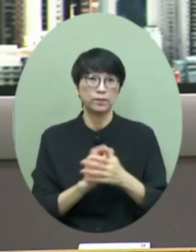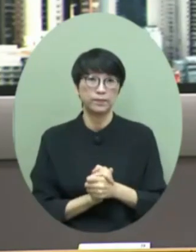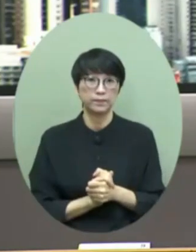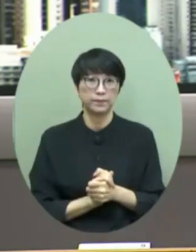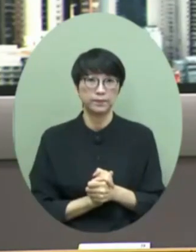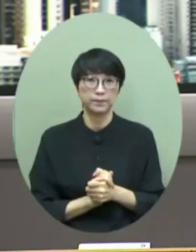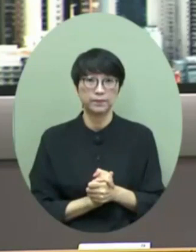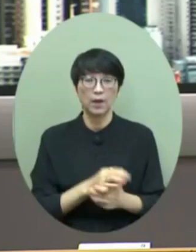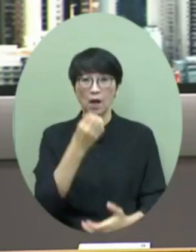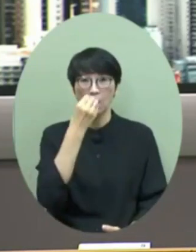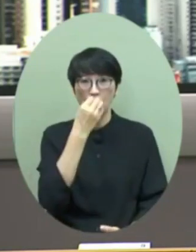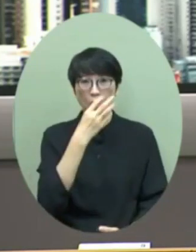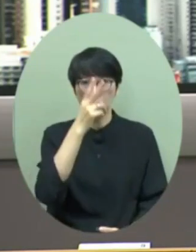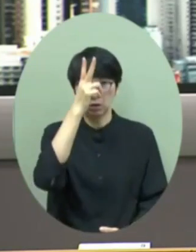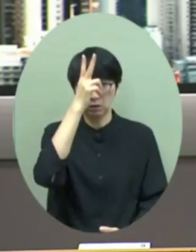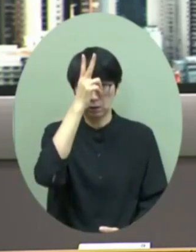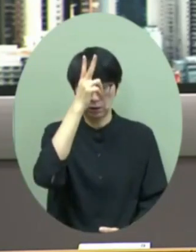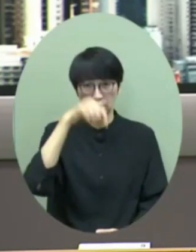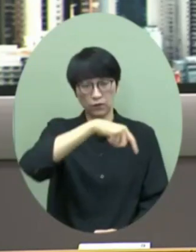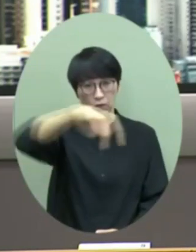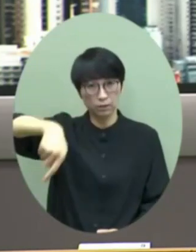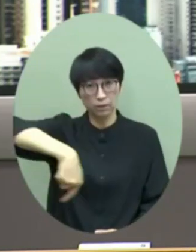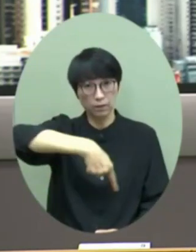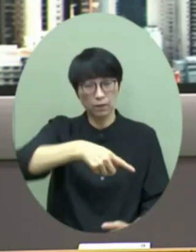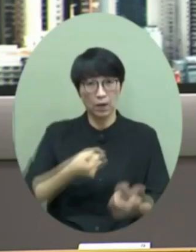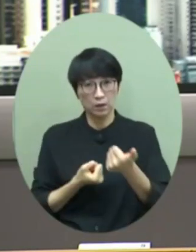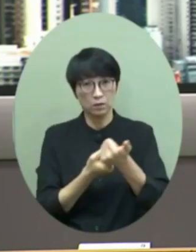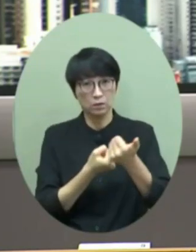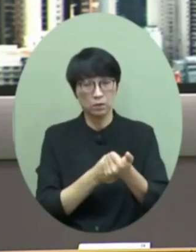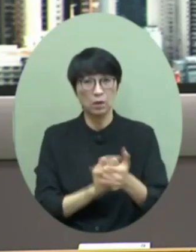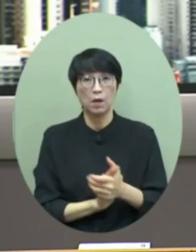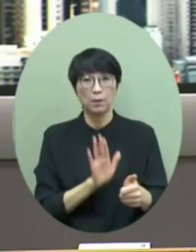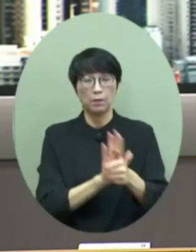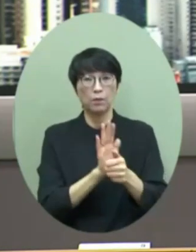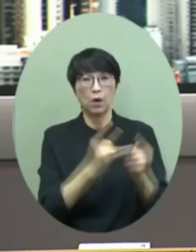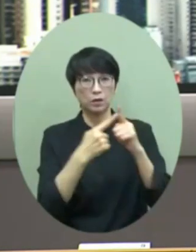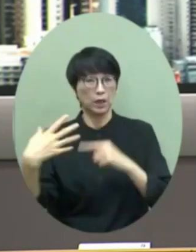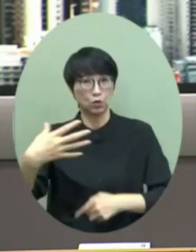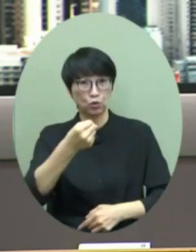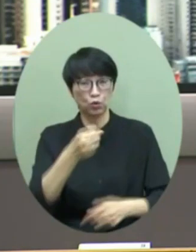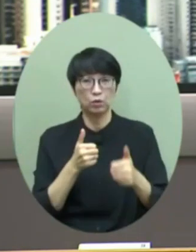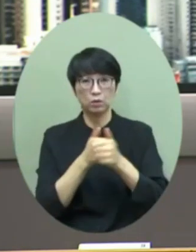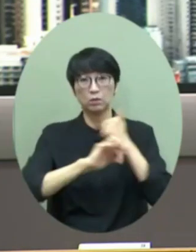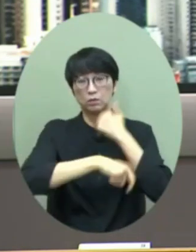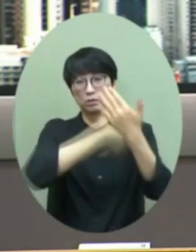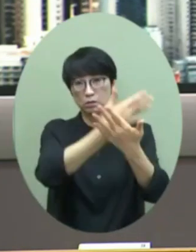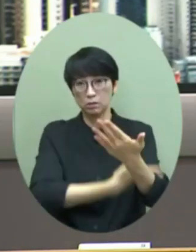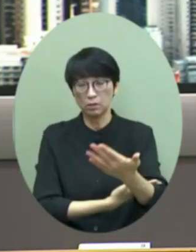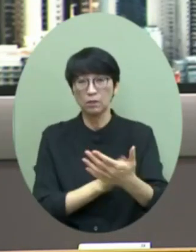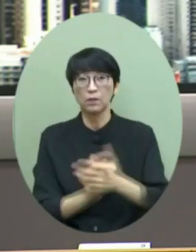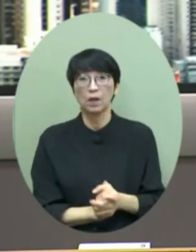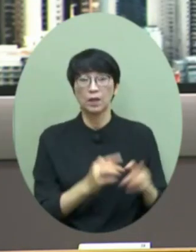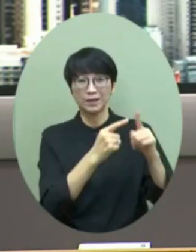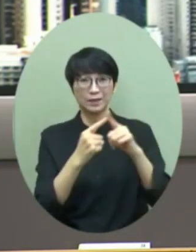which should also safeguard human rights and so on, in accordance with the Basic Law and the two international